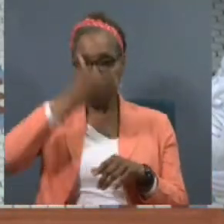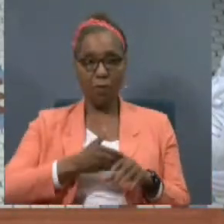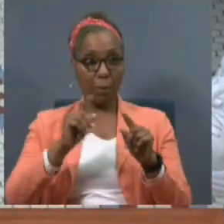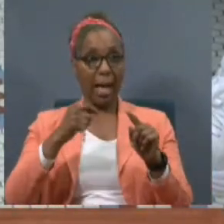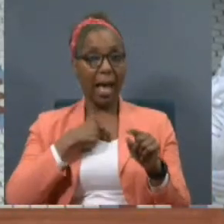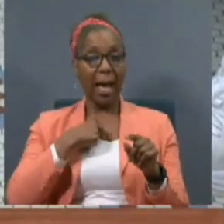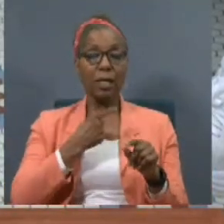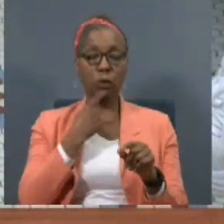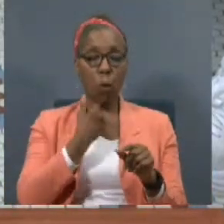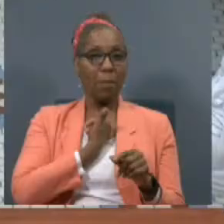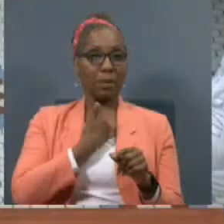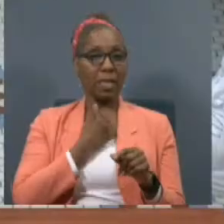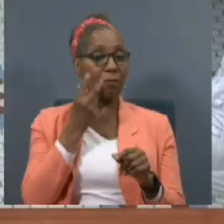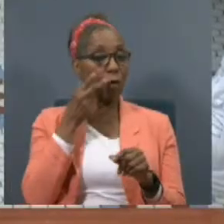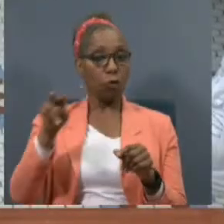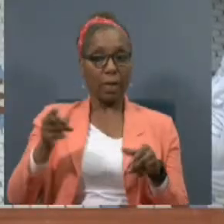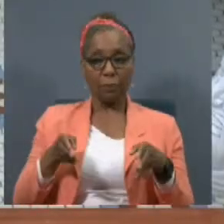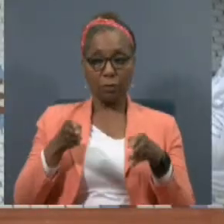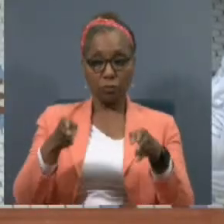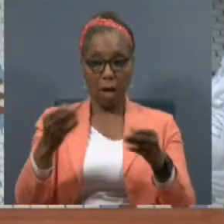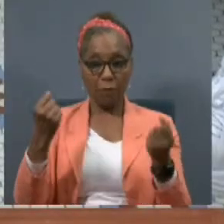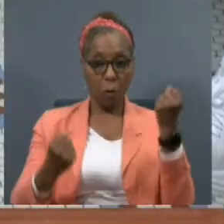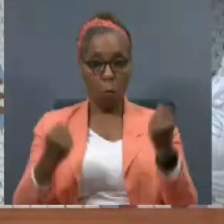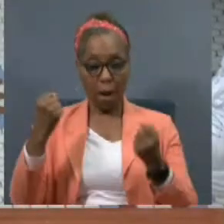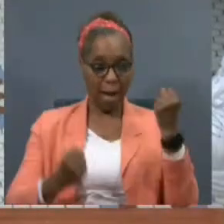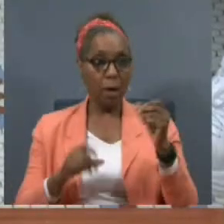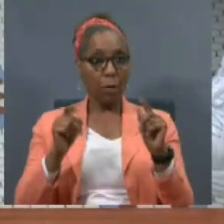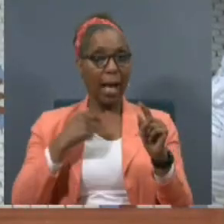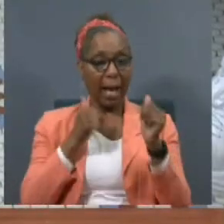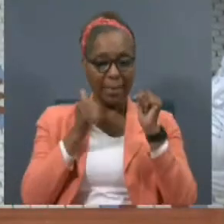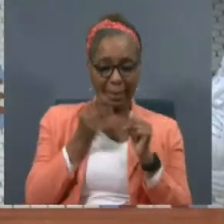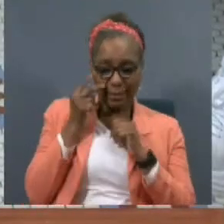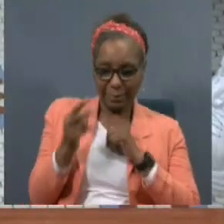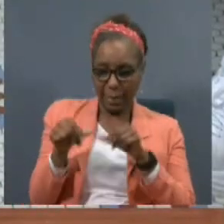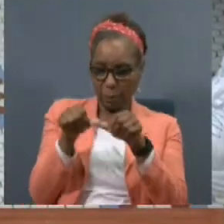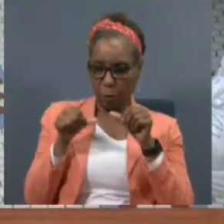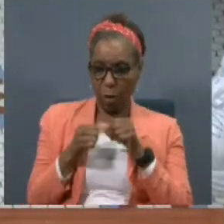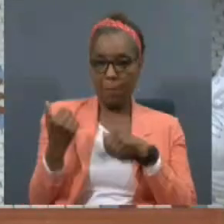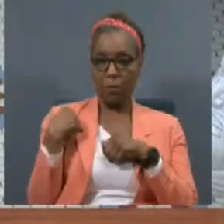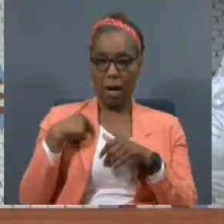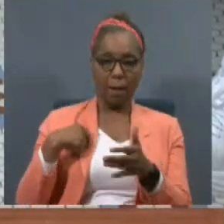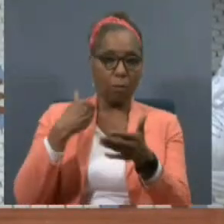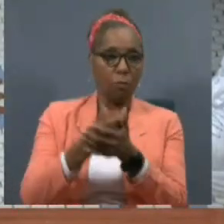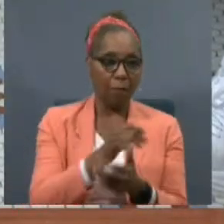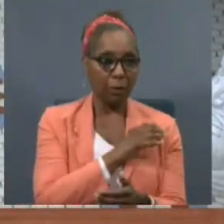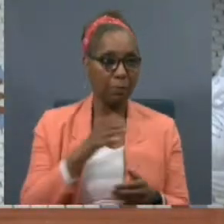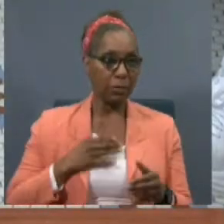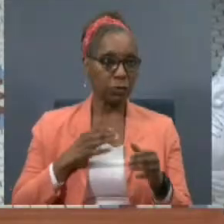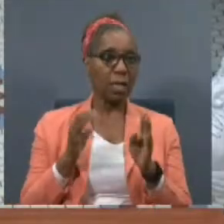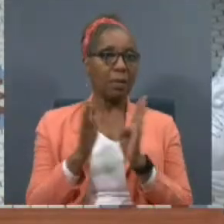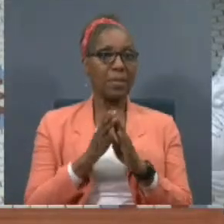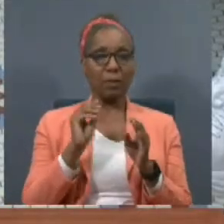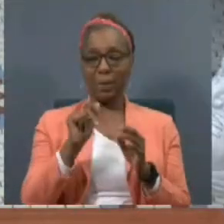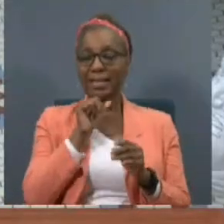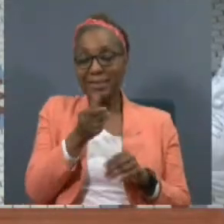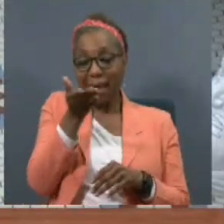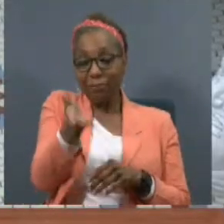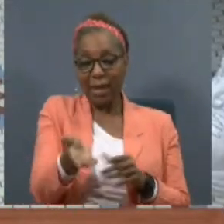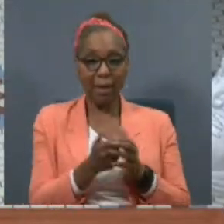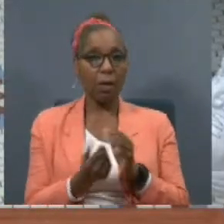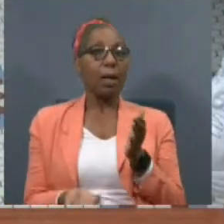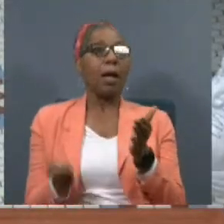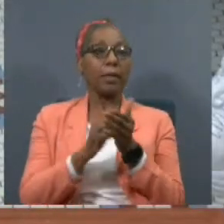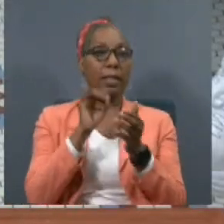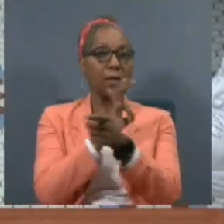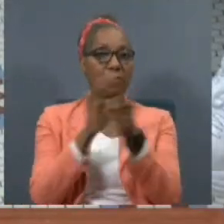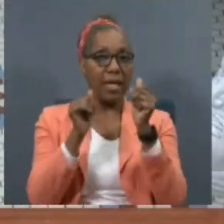told myself, look at that driveway as you're leaving so I can see the location of it before I got to the commission. It's not there. Again,